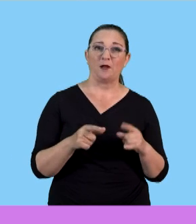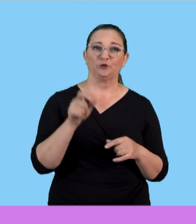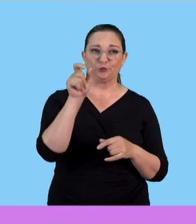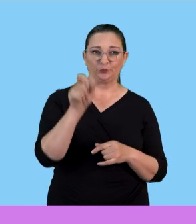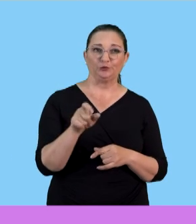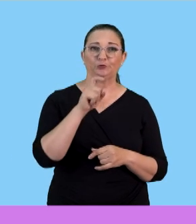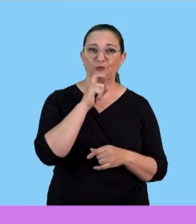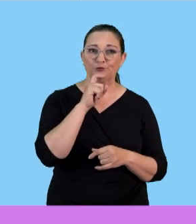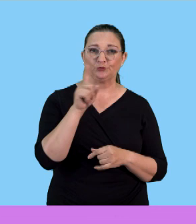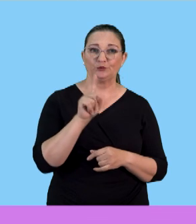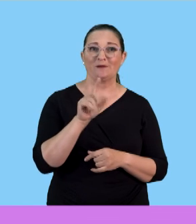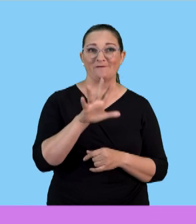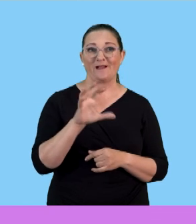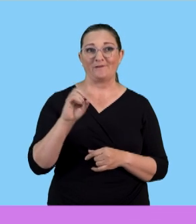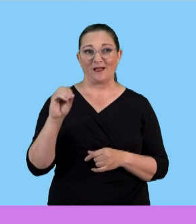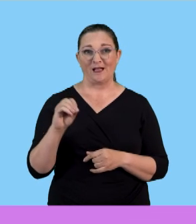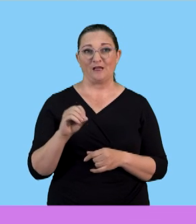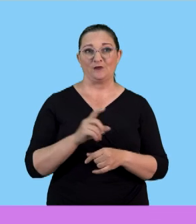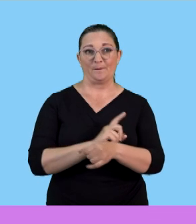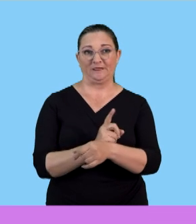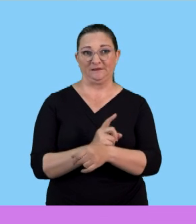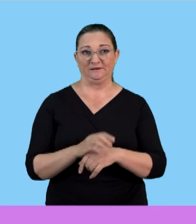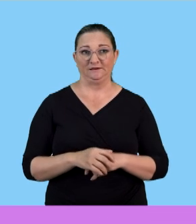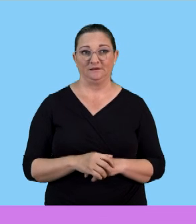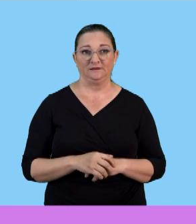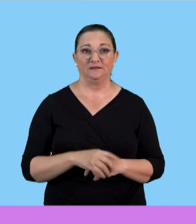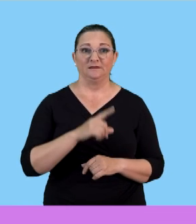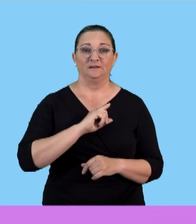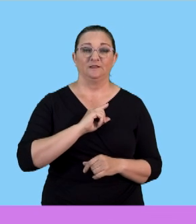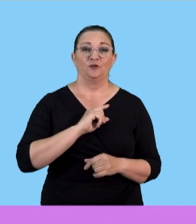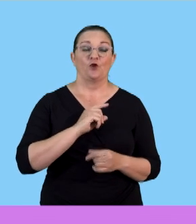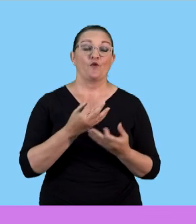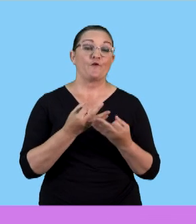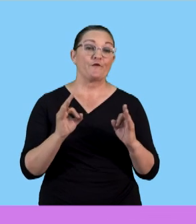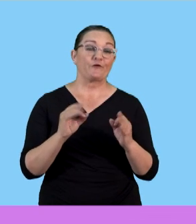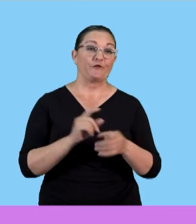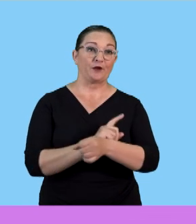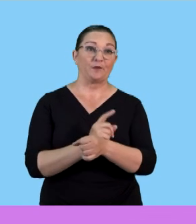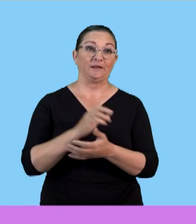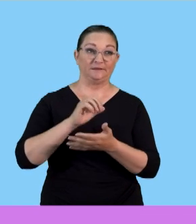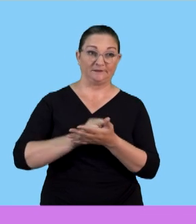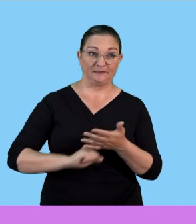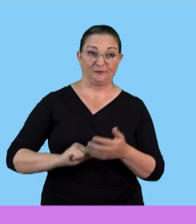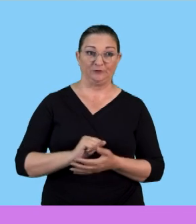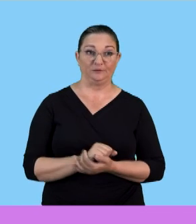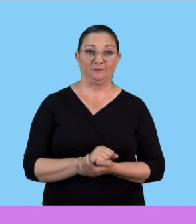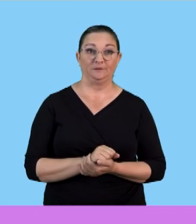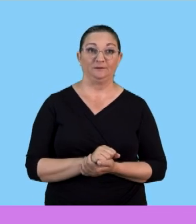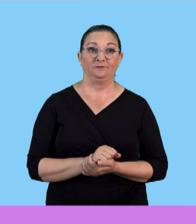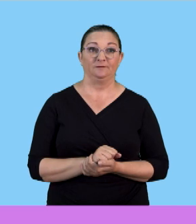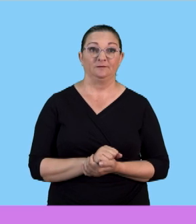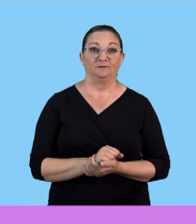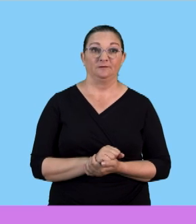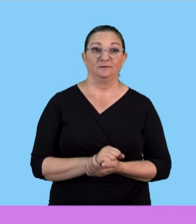has used 500 minutes. So we subtract the 3 minutes. The 3 minutes, they've